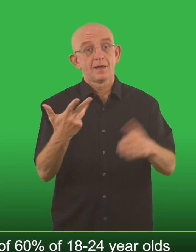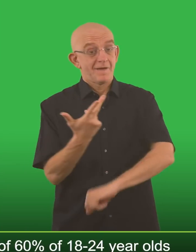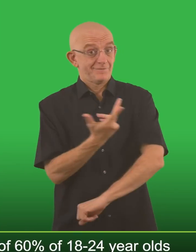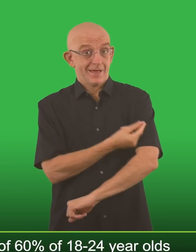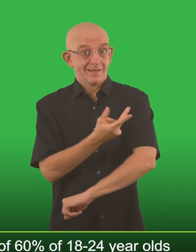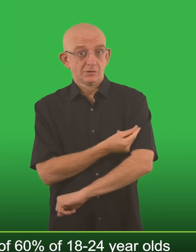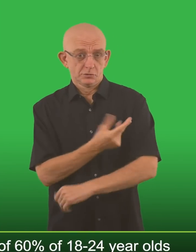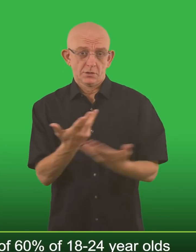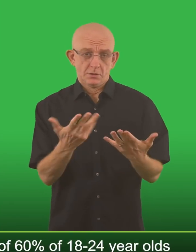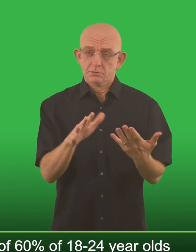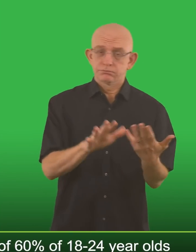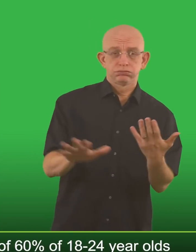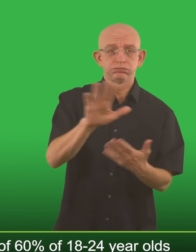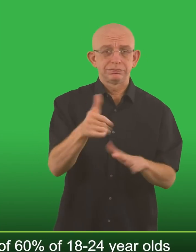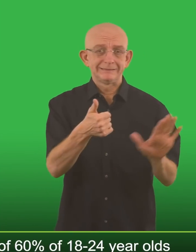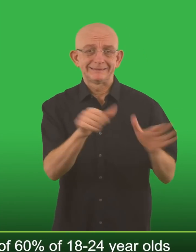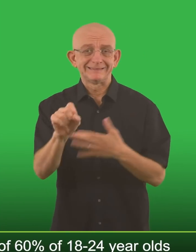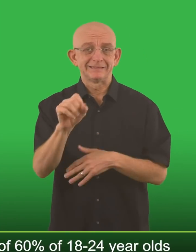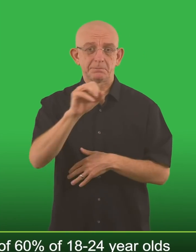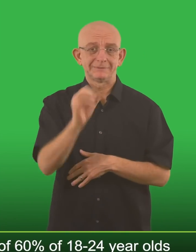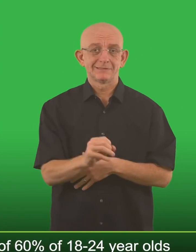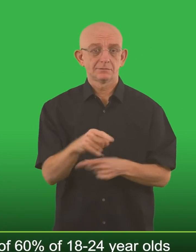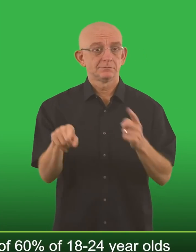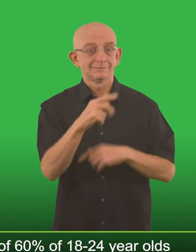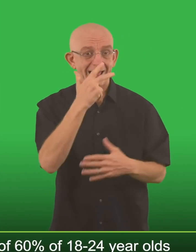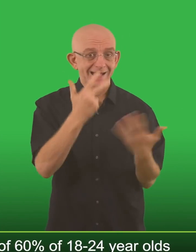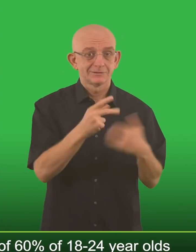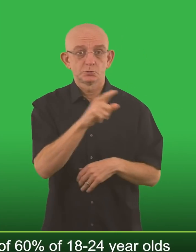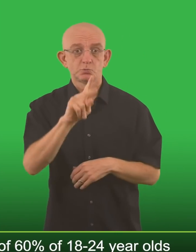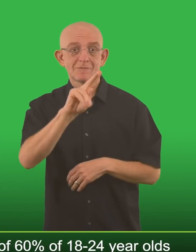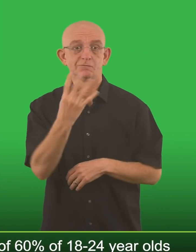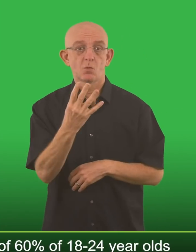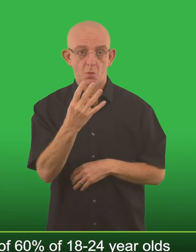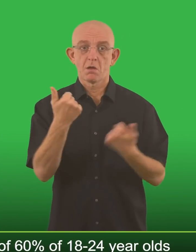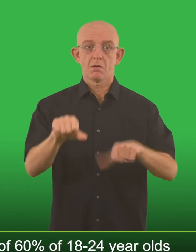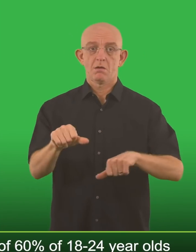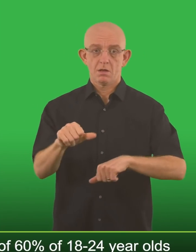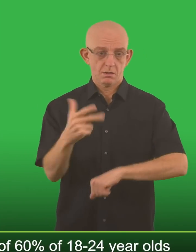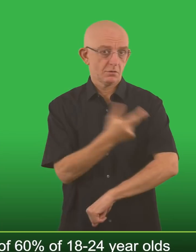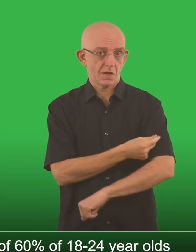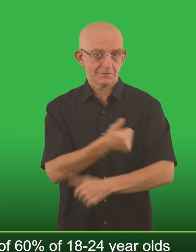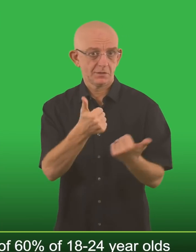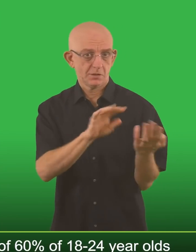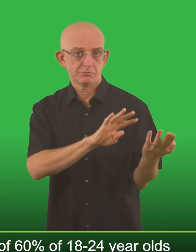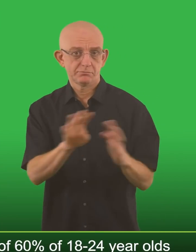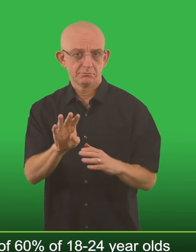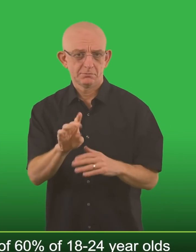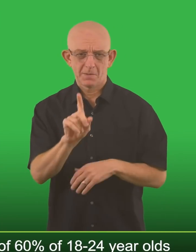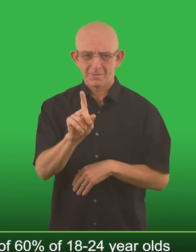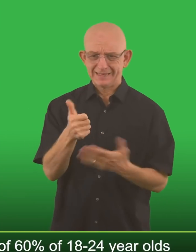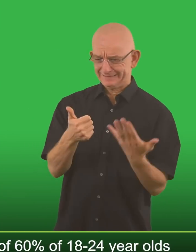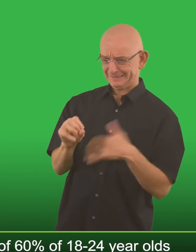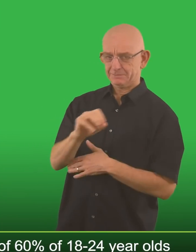So on vaccinations, somewhere in the order of 60% of 18 to 24-year-olds have taken up